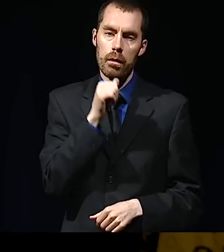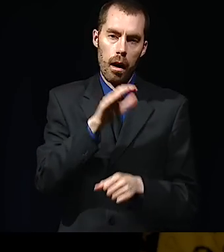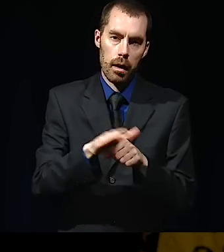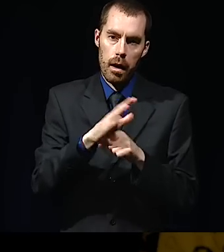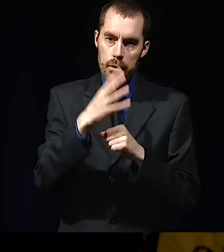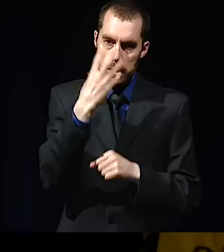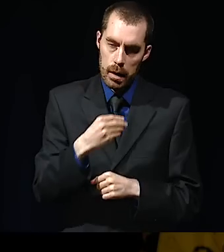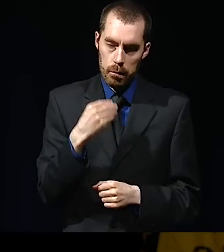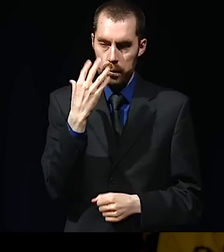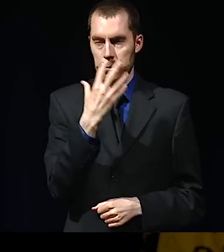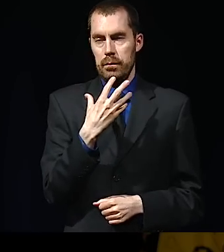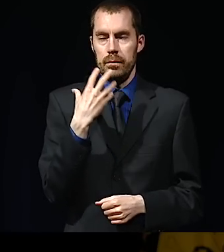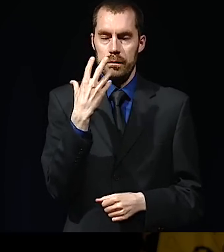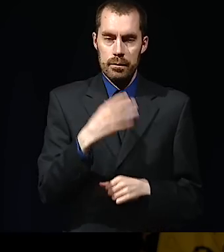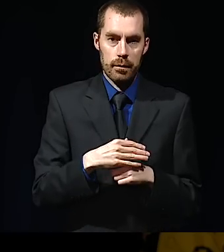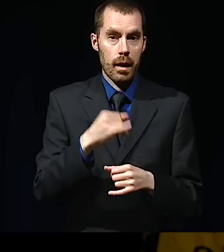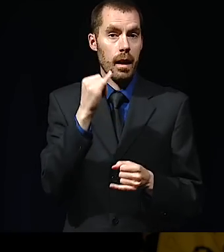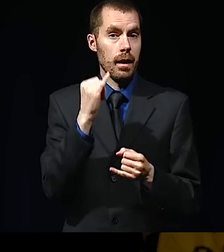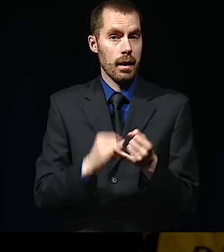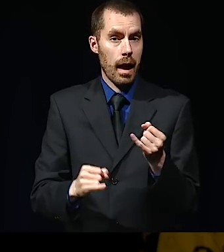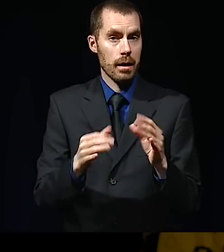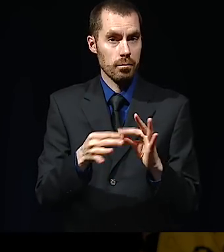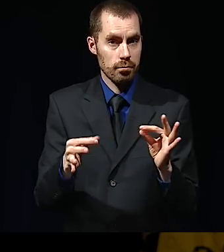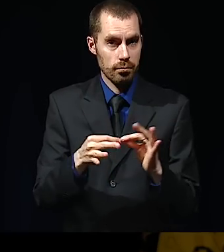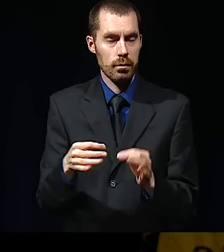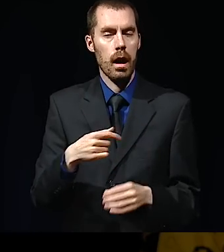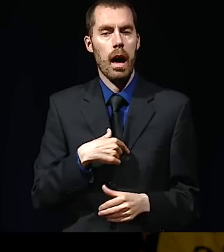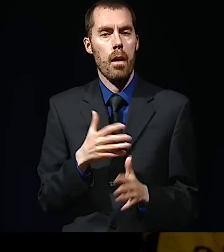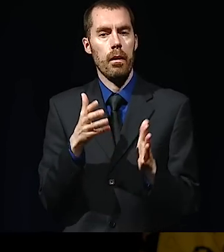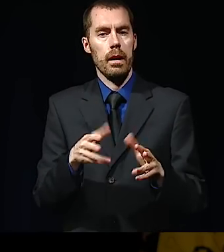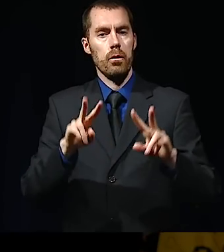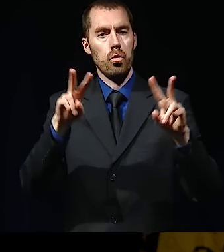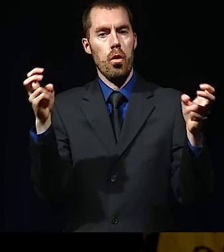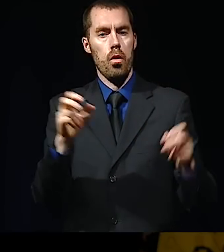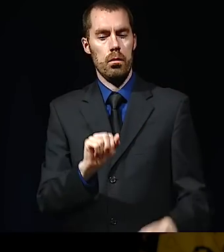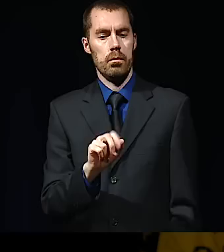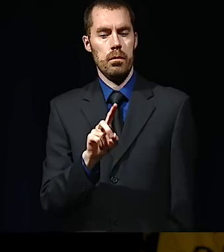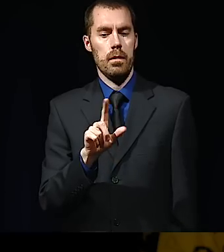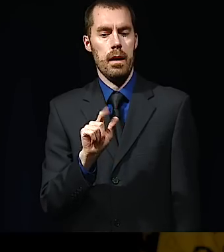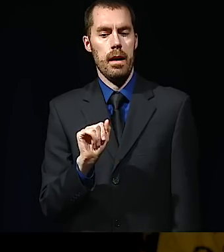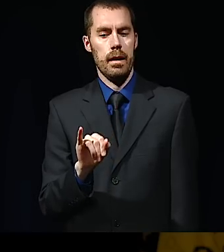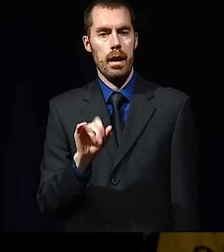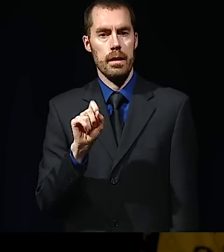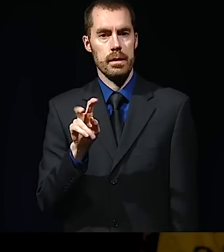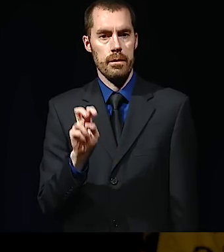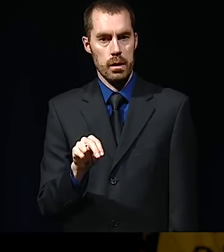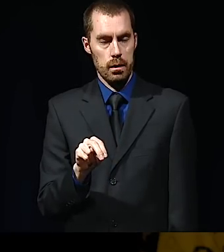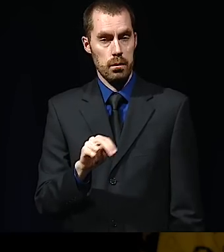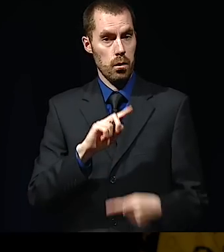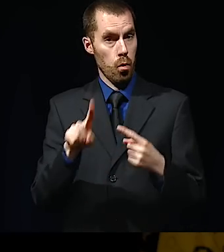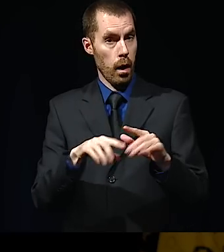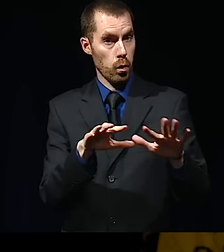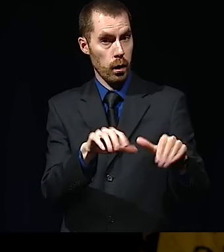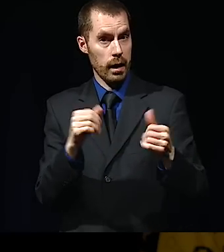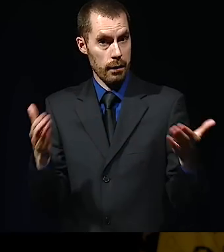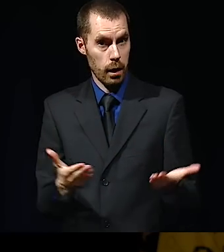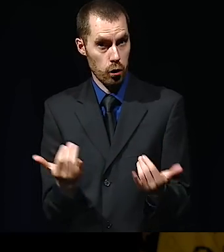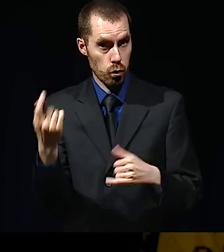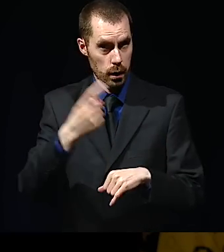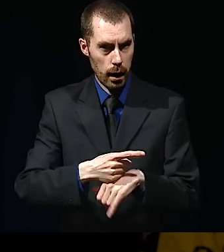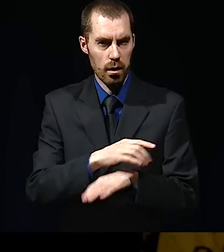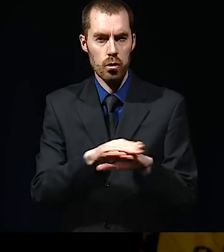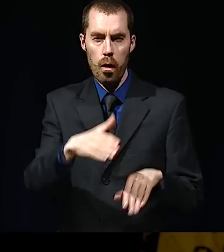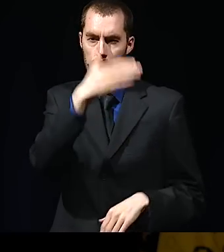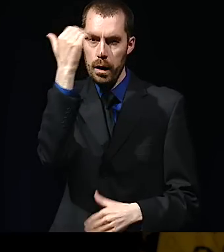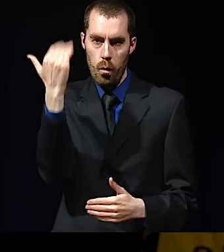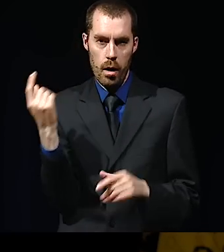sleep. On a final note, I'll leave you with a quote by Adlai Stevenson. When you leave here today, don't forget why